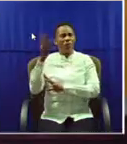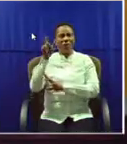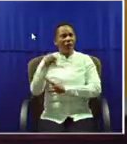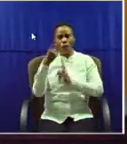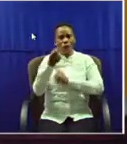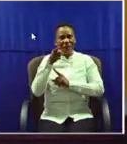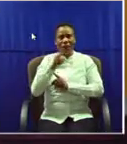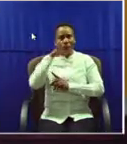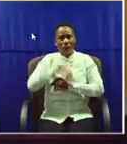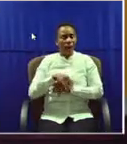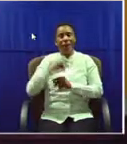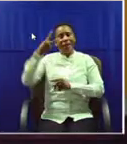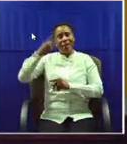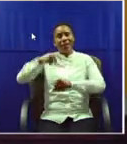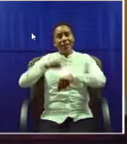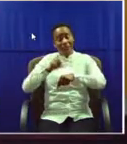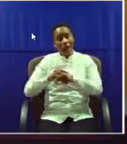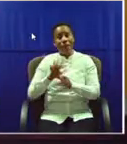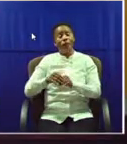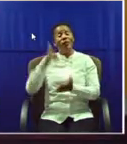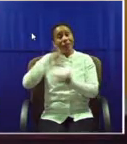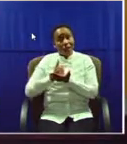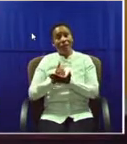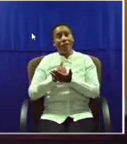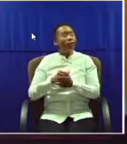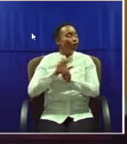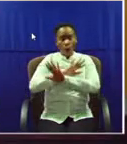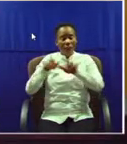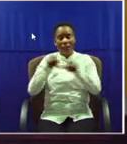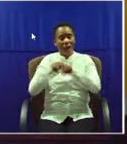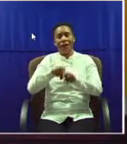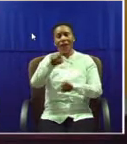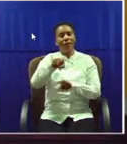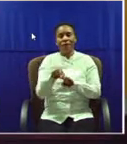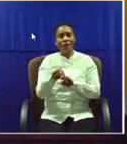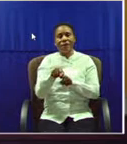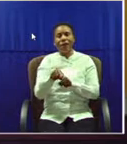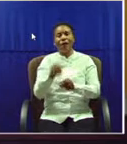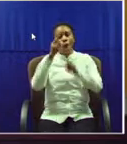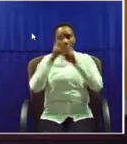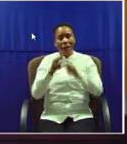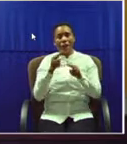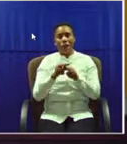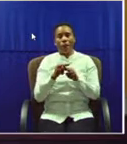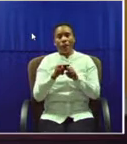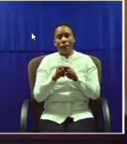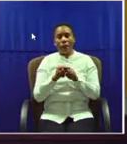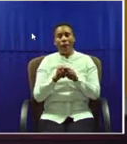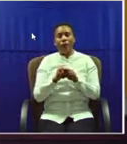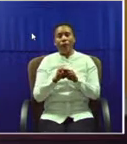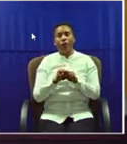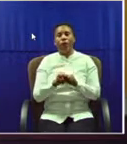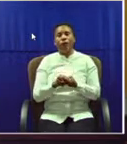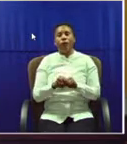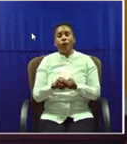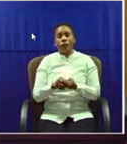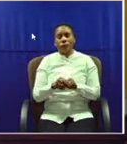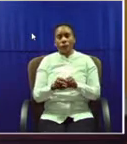warning you for the second time. Take a seat. Not like that. You can't just. Honorable, all right. Why are you saying